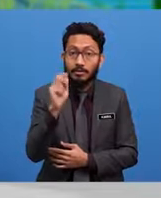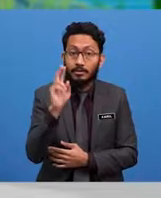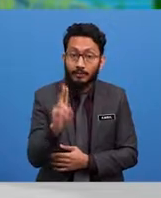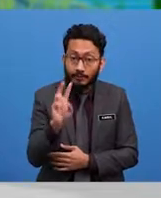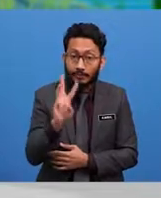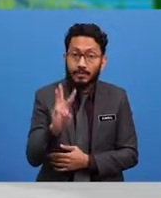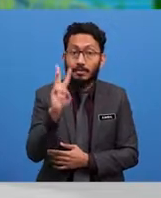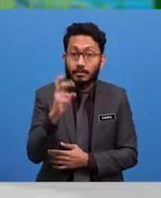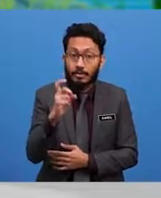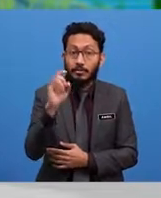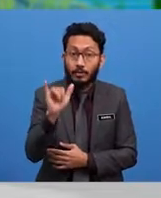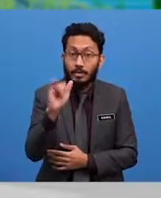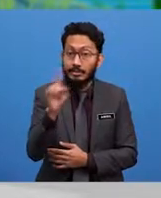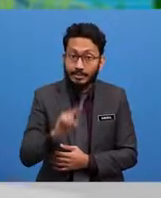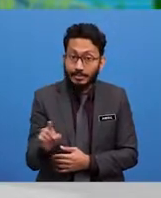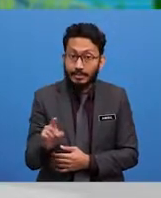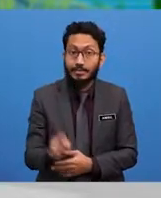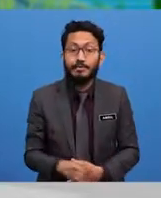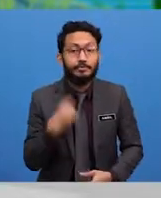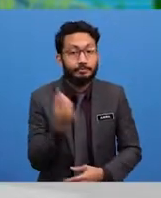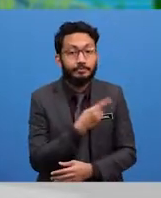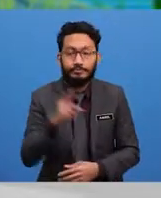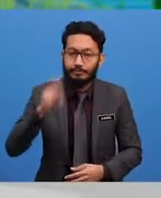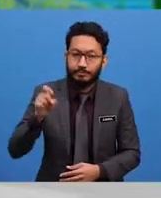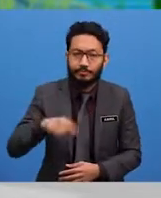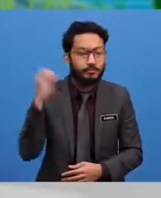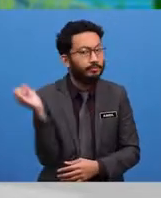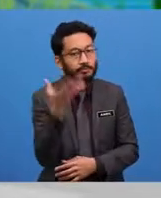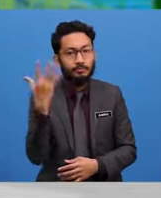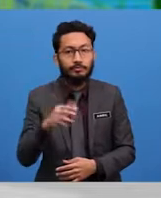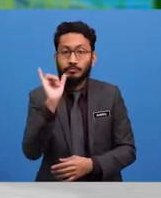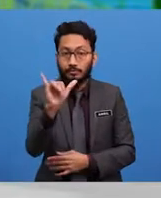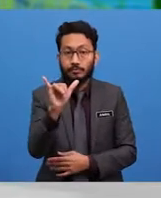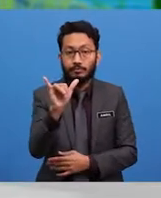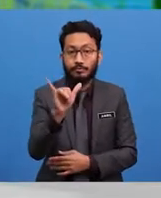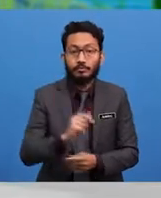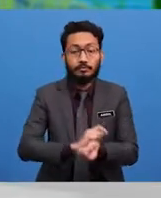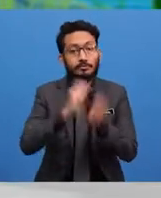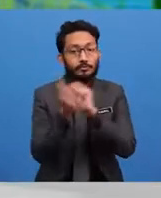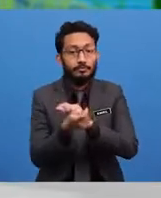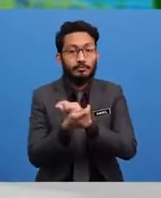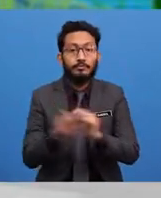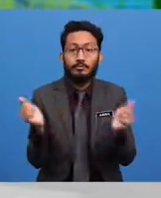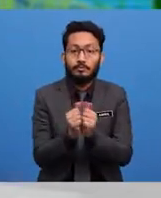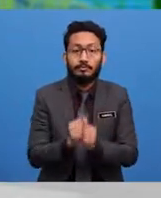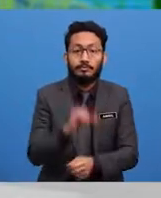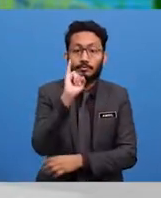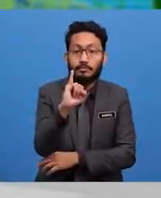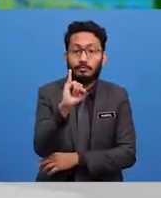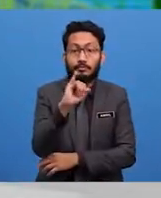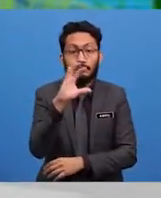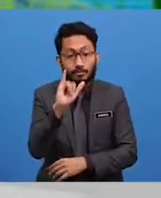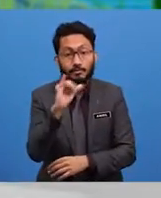W, X, Y, and Z, we need to drop the Y, change it with an I, and then add